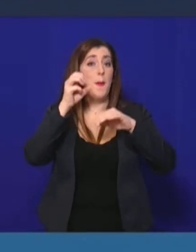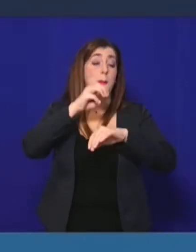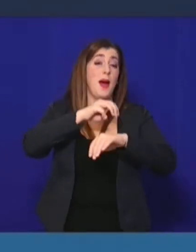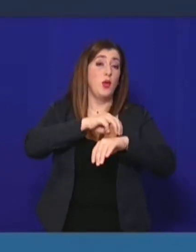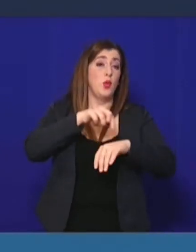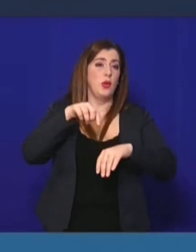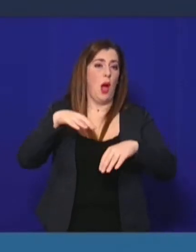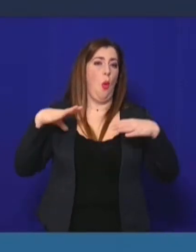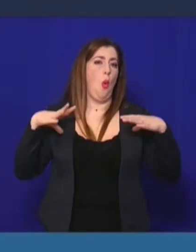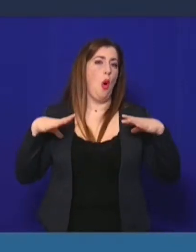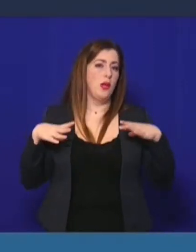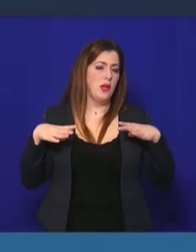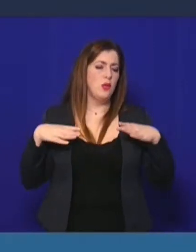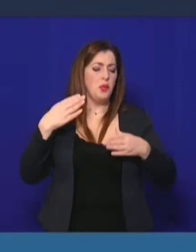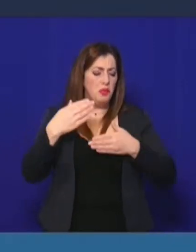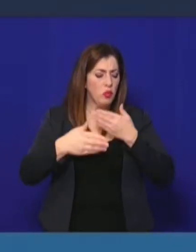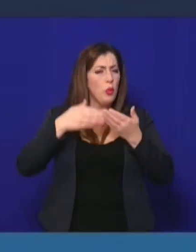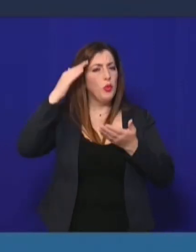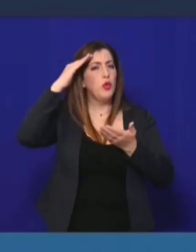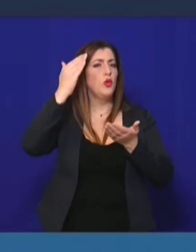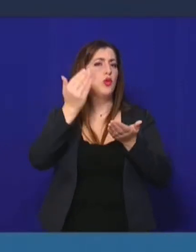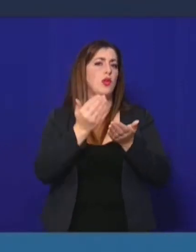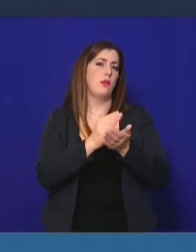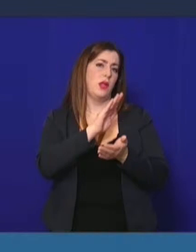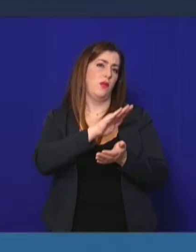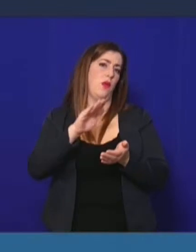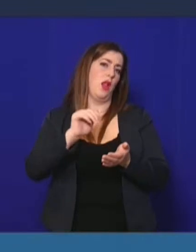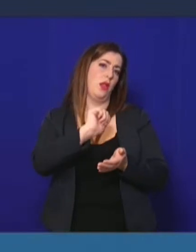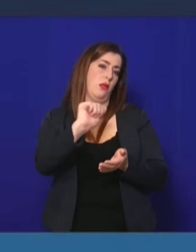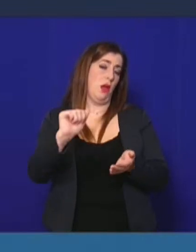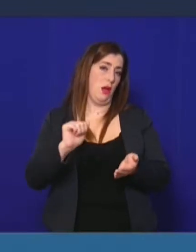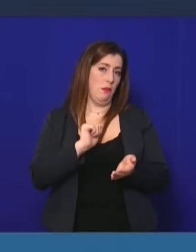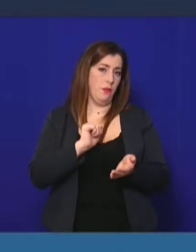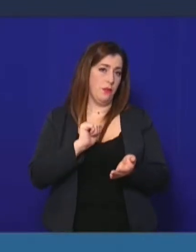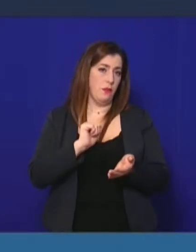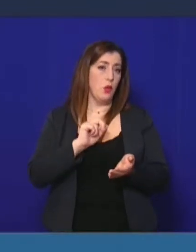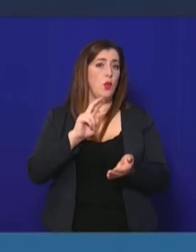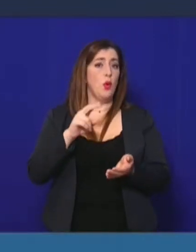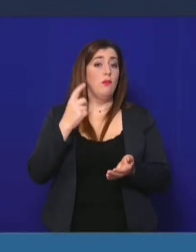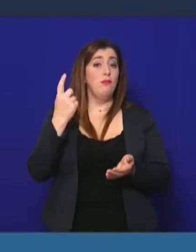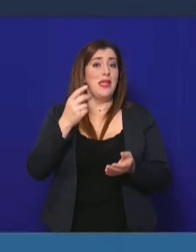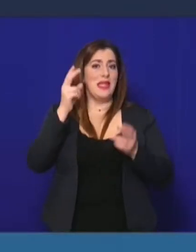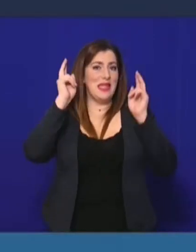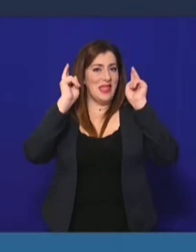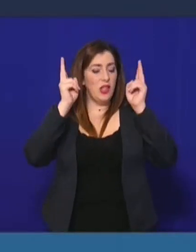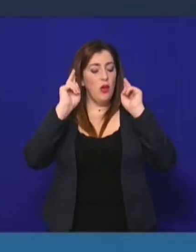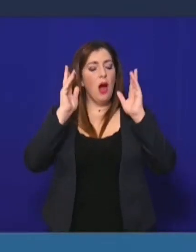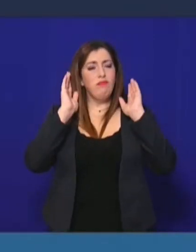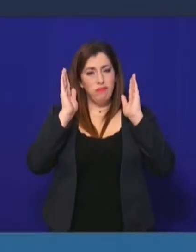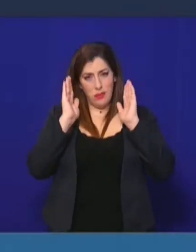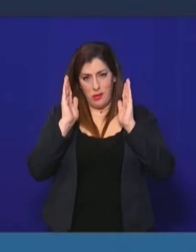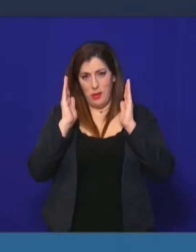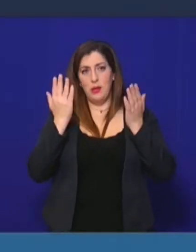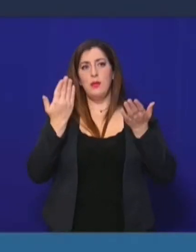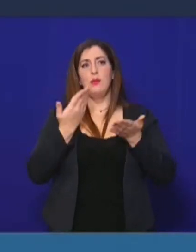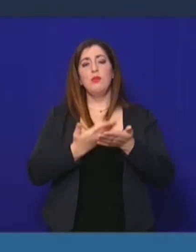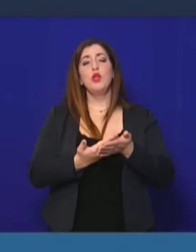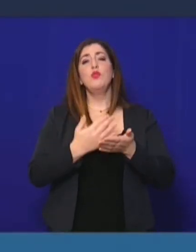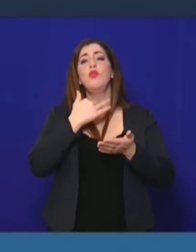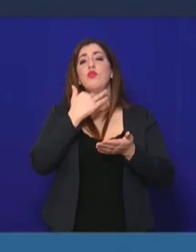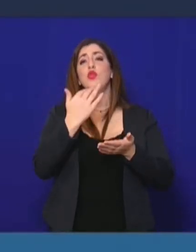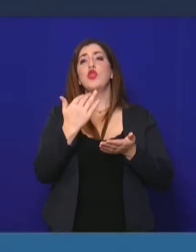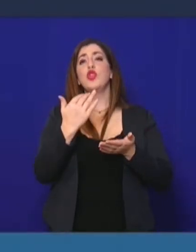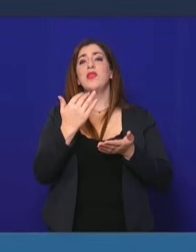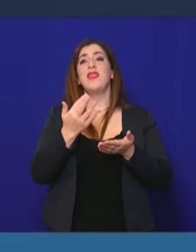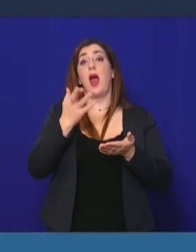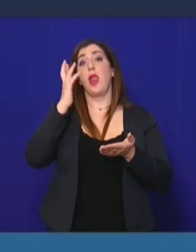it-tfal nkun nistgħu nipproteġuhom ukoll u anka dawk l-edukaturi. U n-nies kollha ejja nieħdu ħsieb li aħna ma nkunux qegħdin impoġġu lilna nfusna